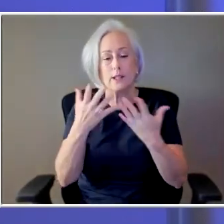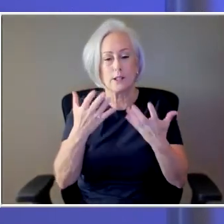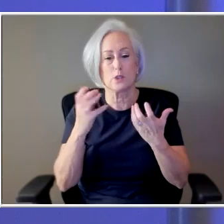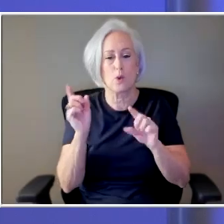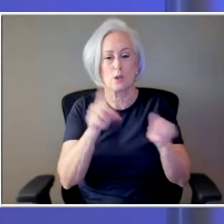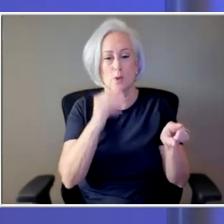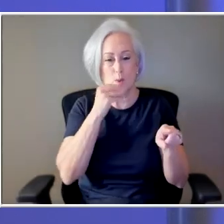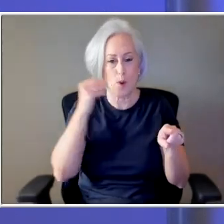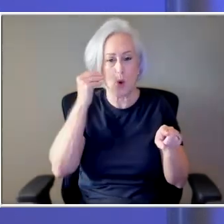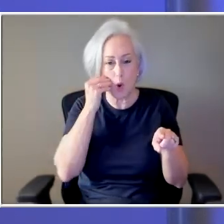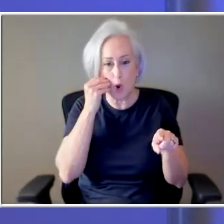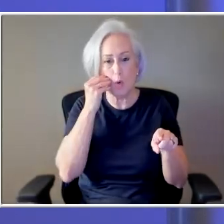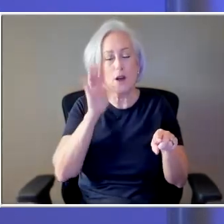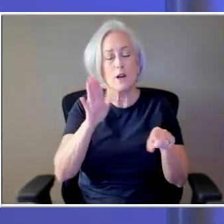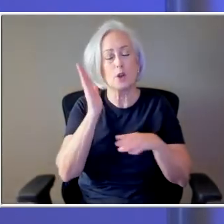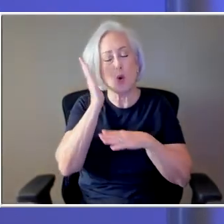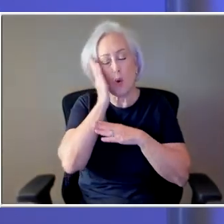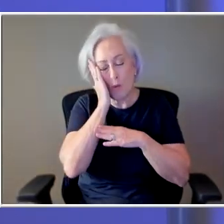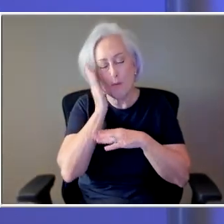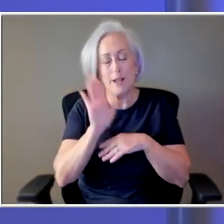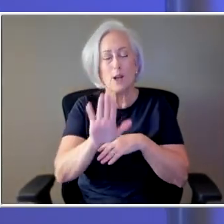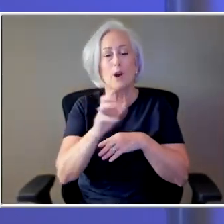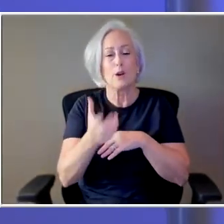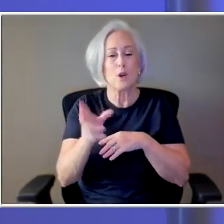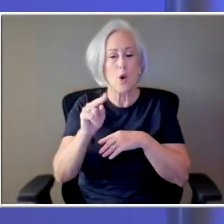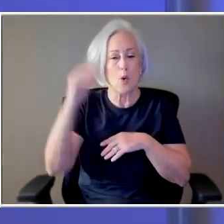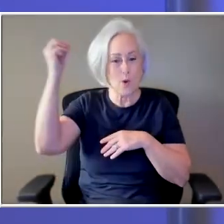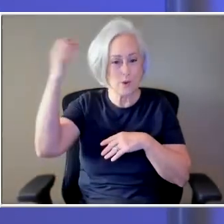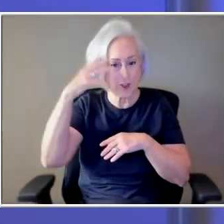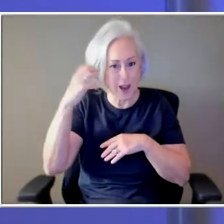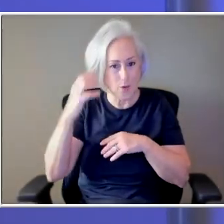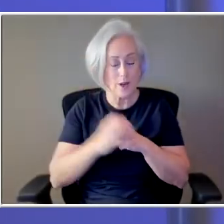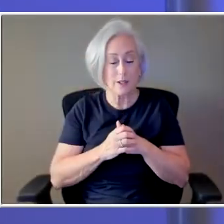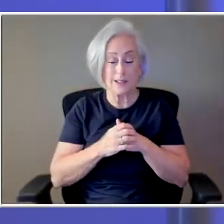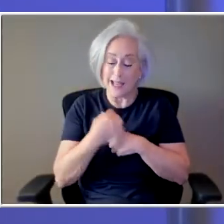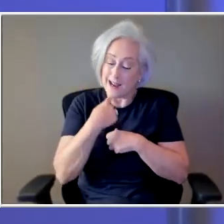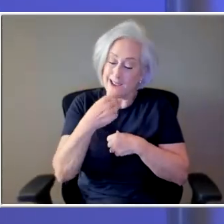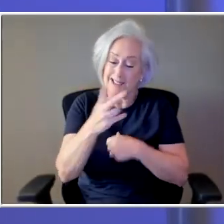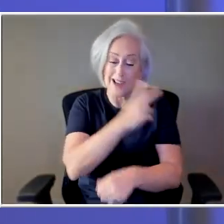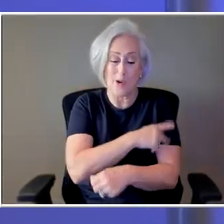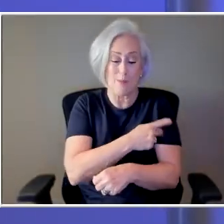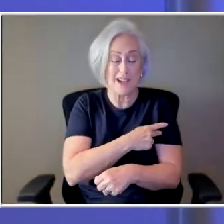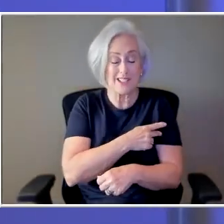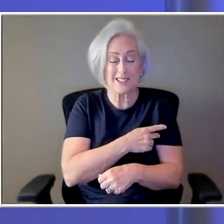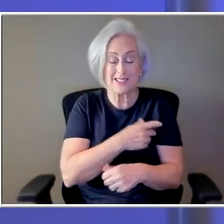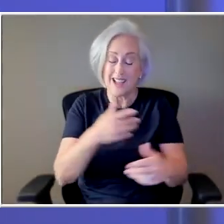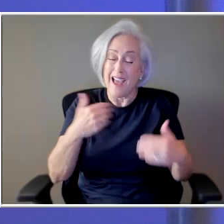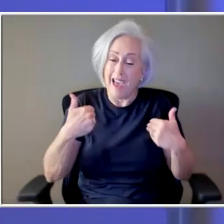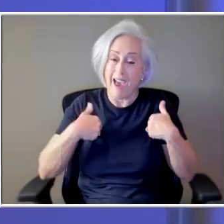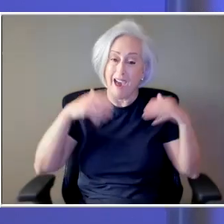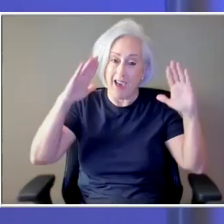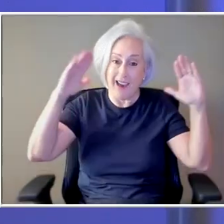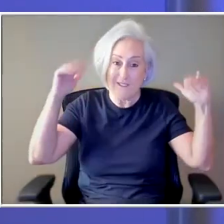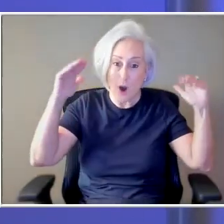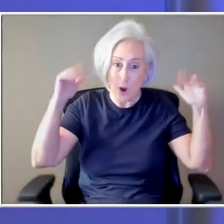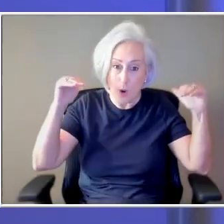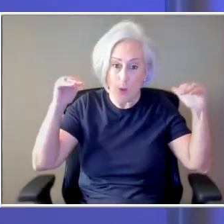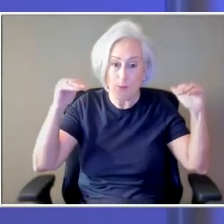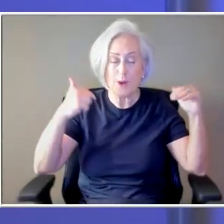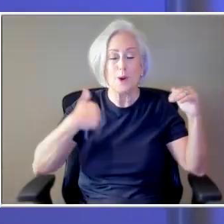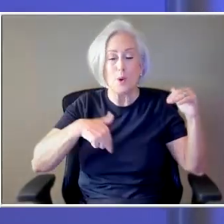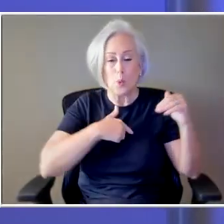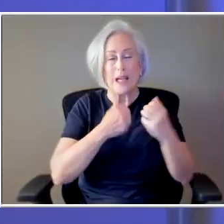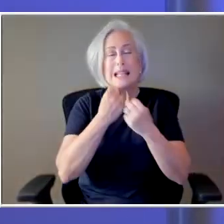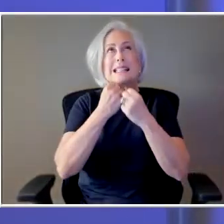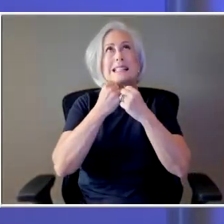significant others as well as patients, and just let them know there is hope on the other side. We save a lot of people. These stories